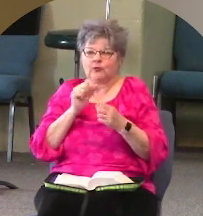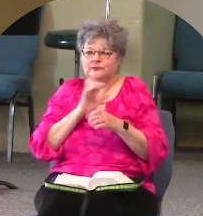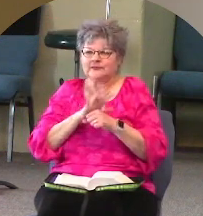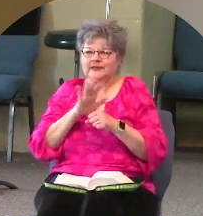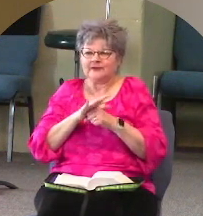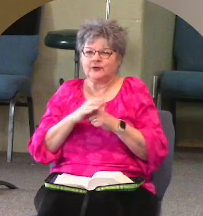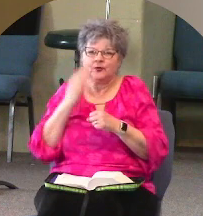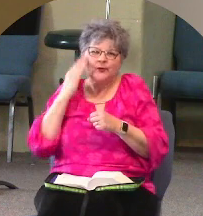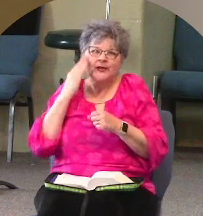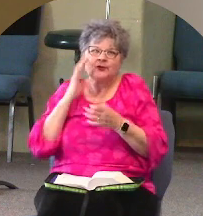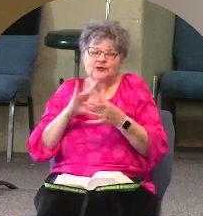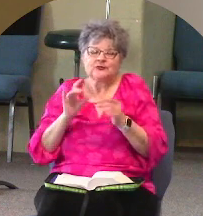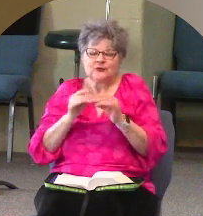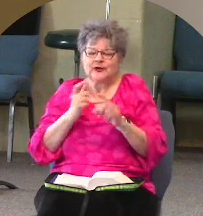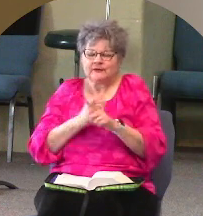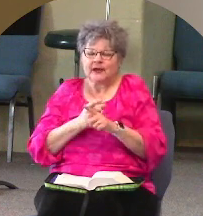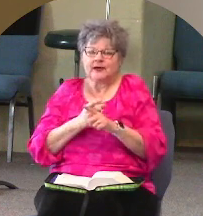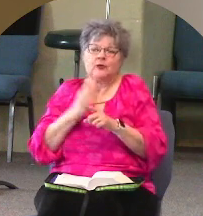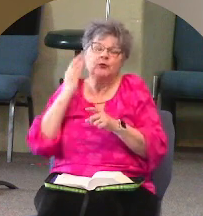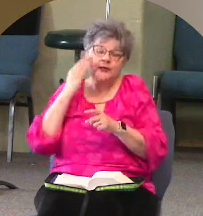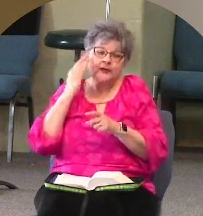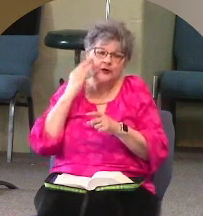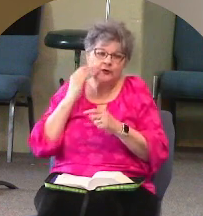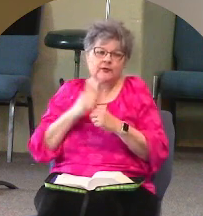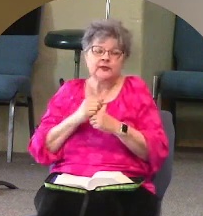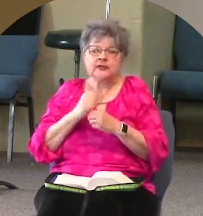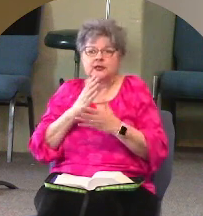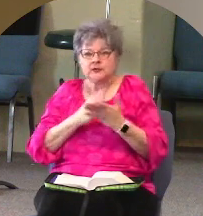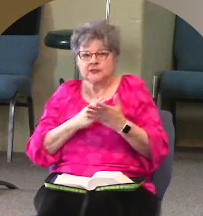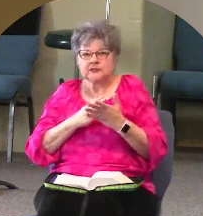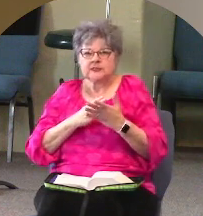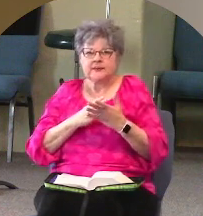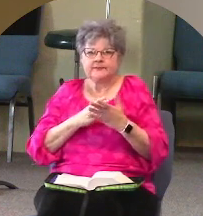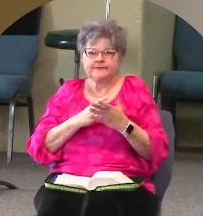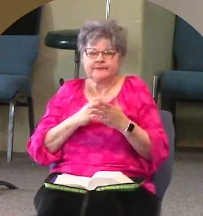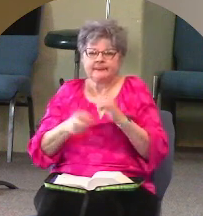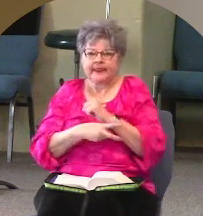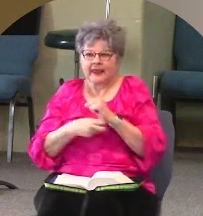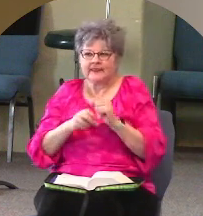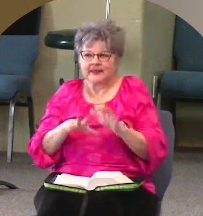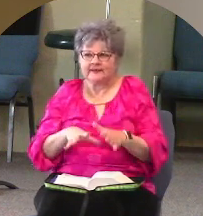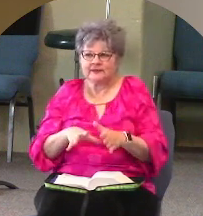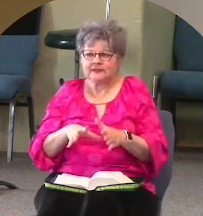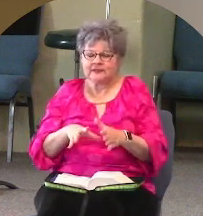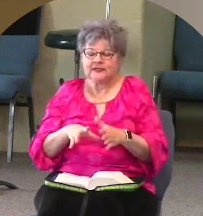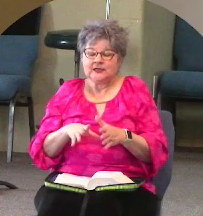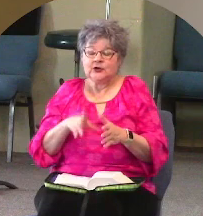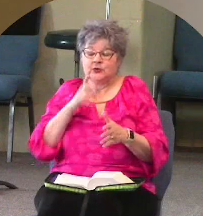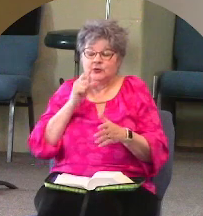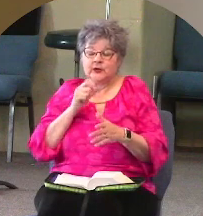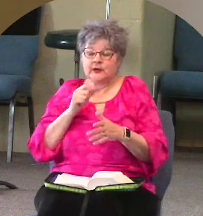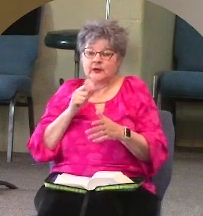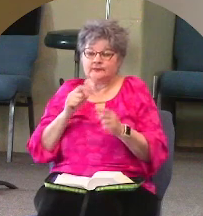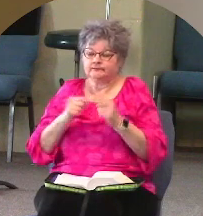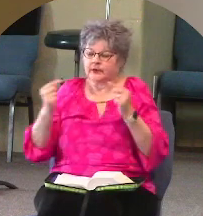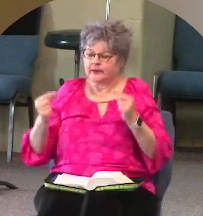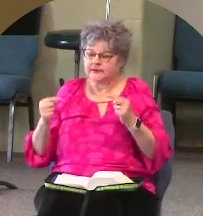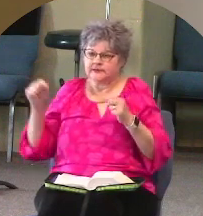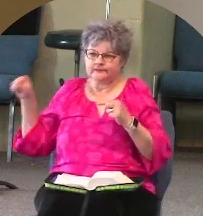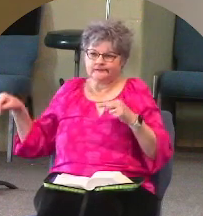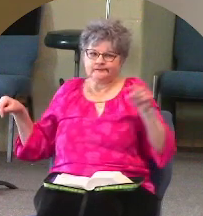We kind of know the story, right? We know that there were some thieves that were on the opposite side of Jesus. And then one said,